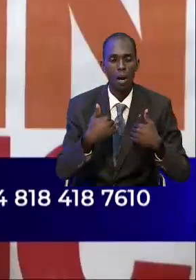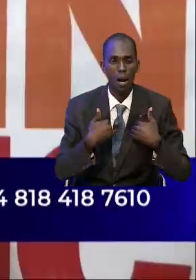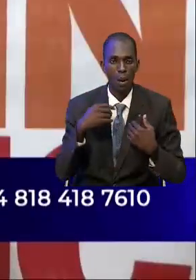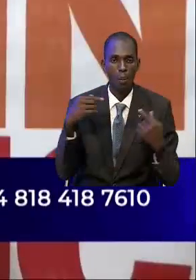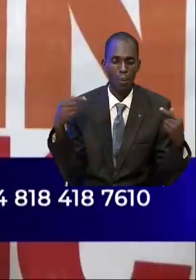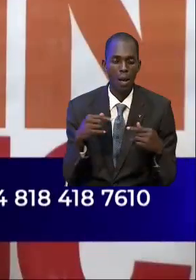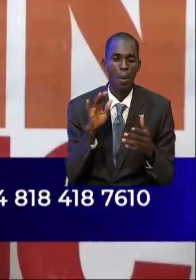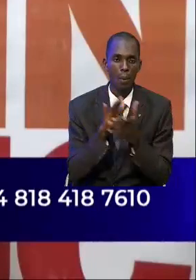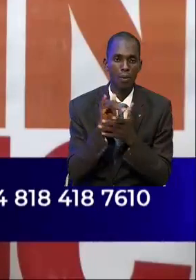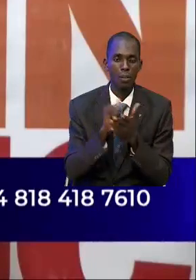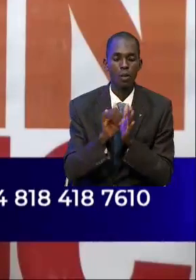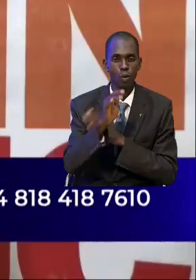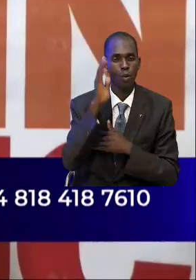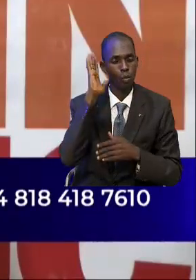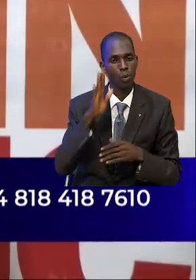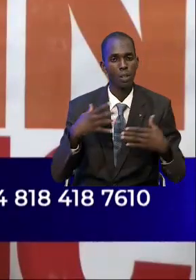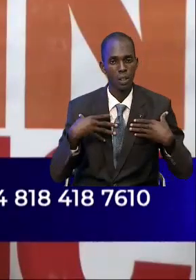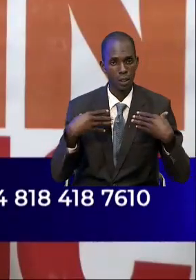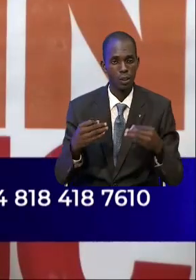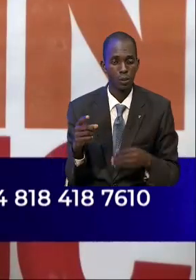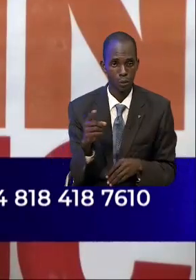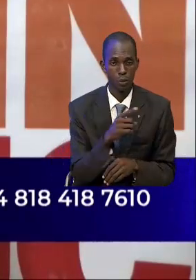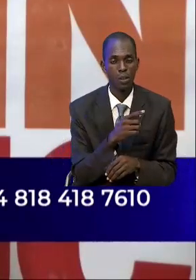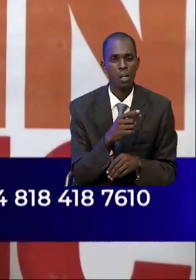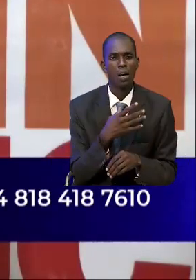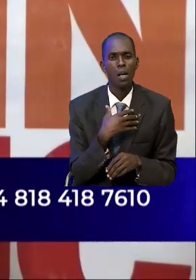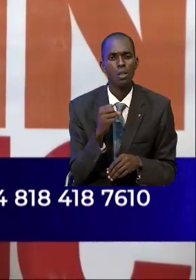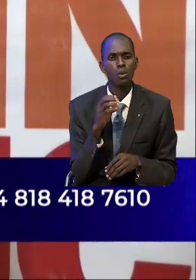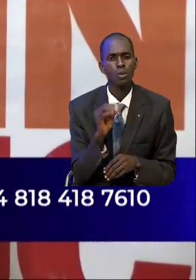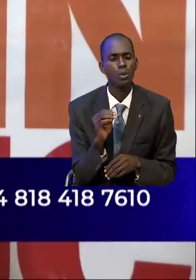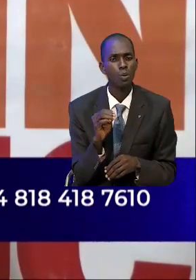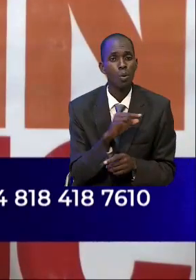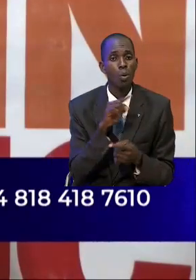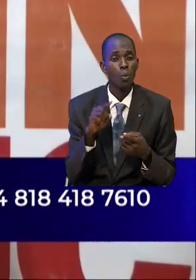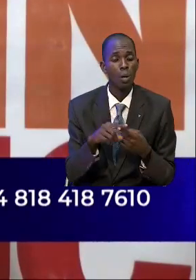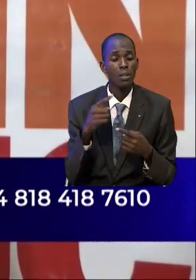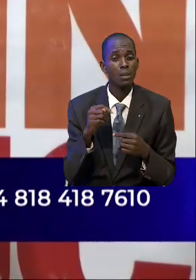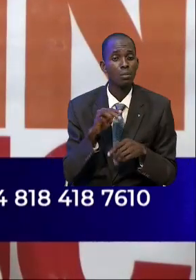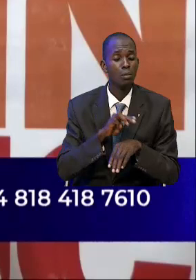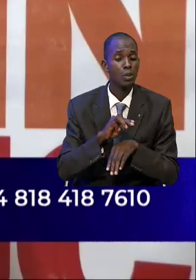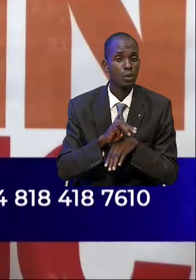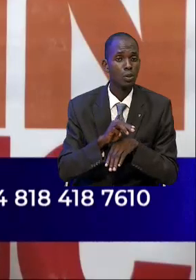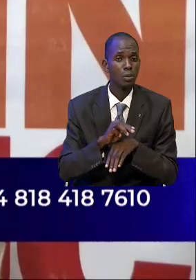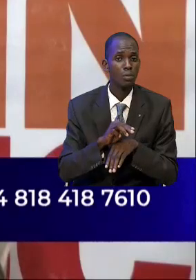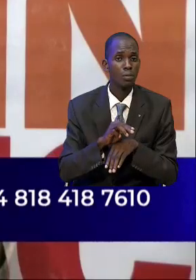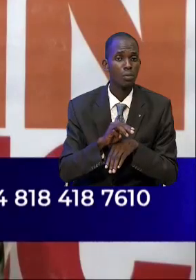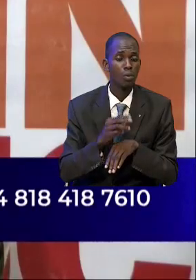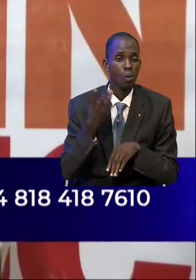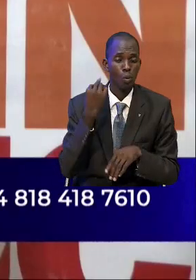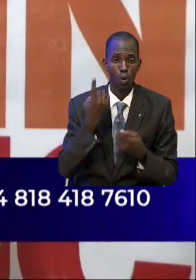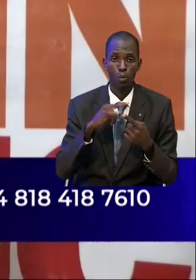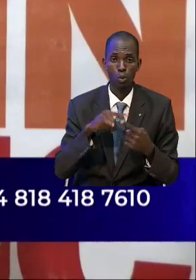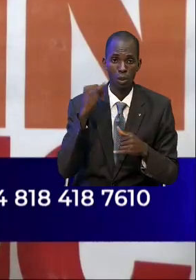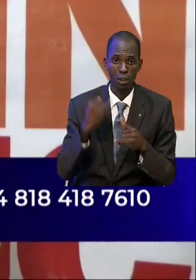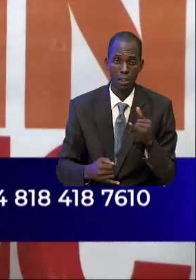should touch the place we are having pain and you should believe that God should heal you. So when he was running off